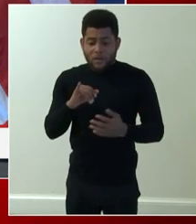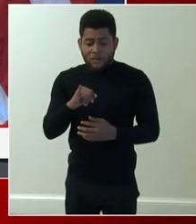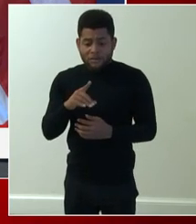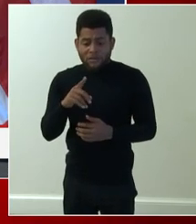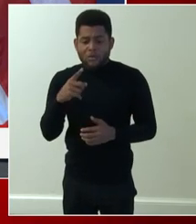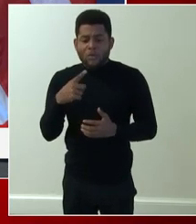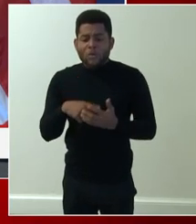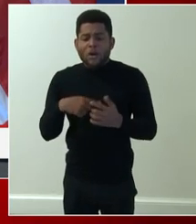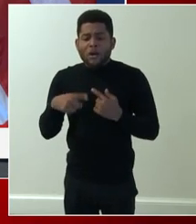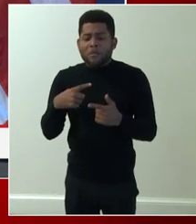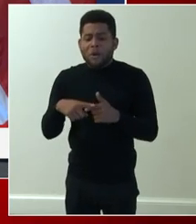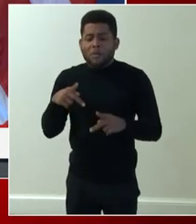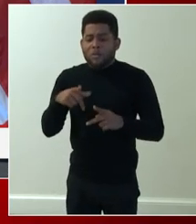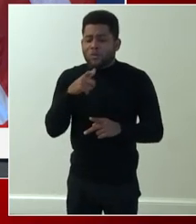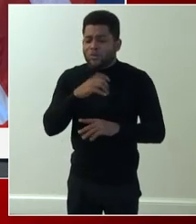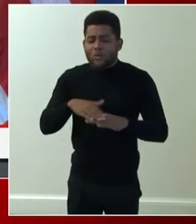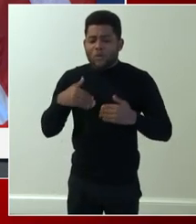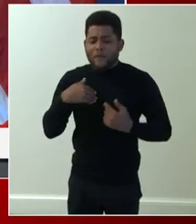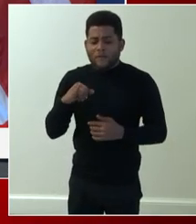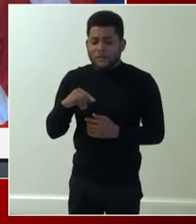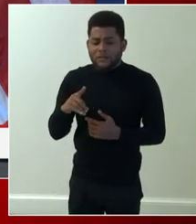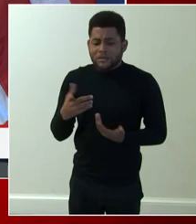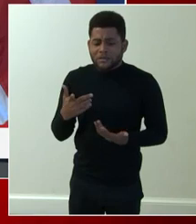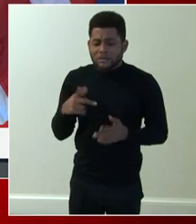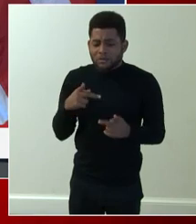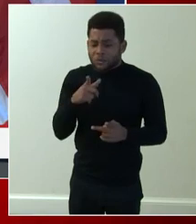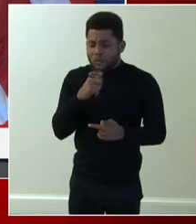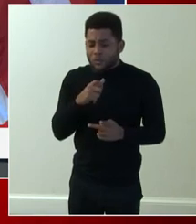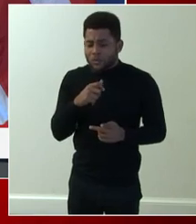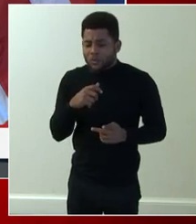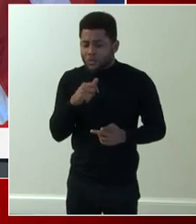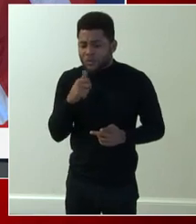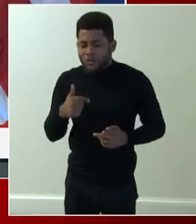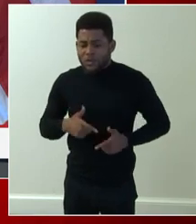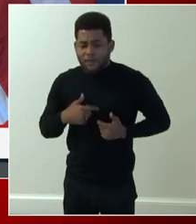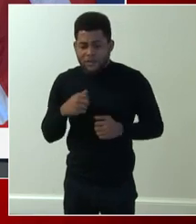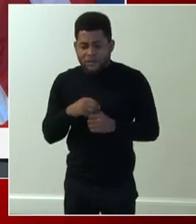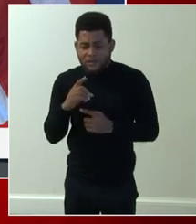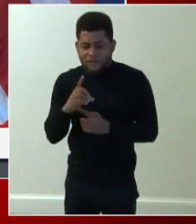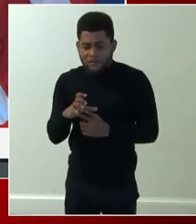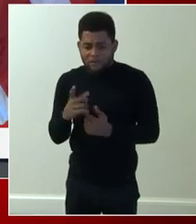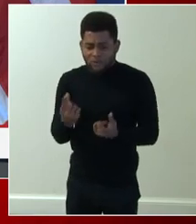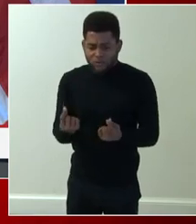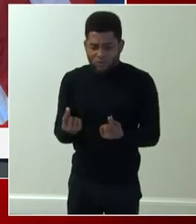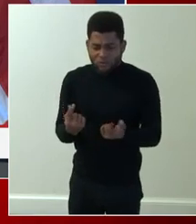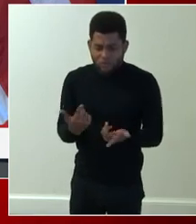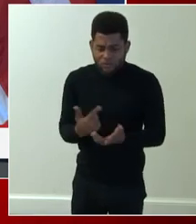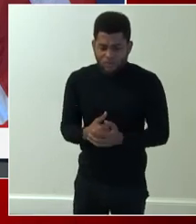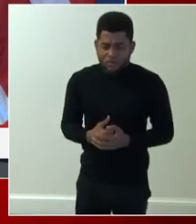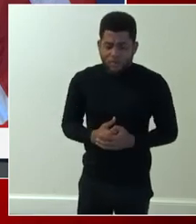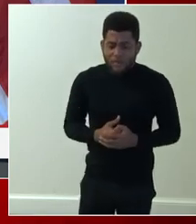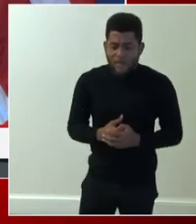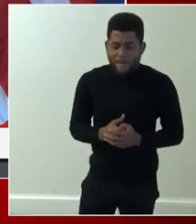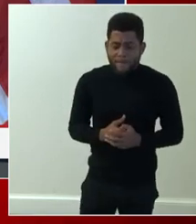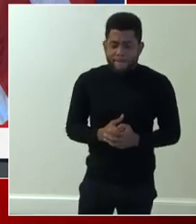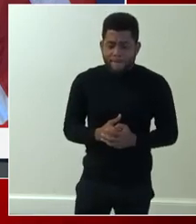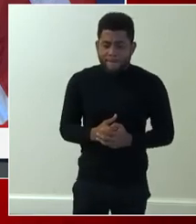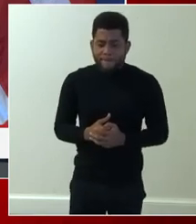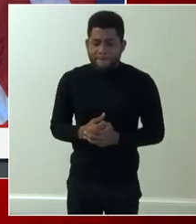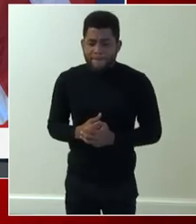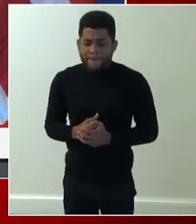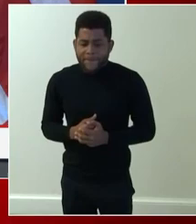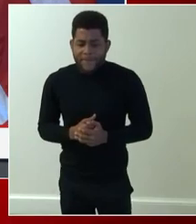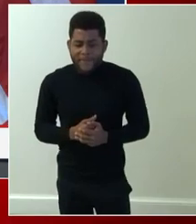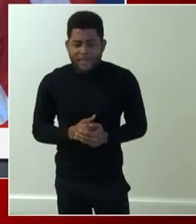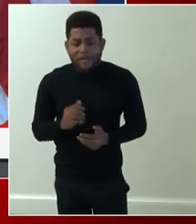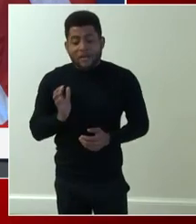have ID or maybe aren't DC residents but are desperate for a test? This is our